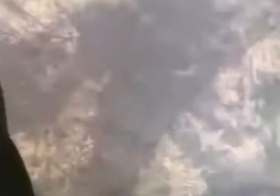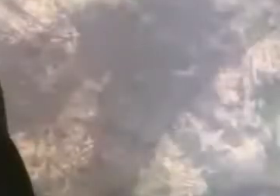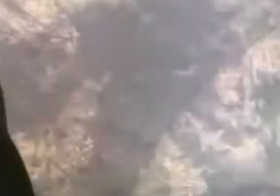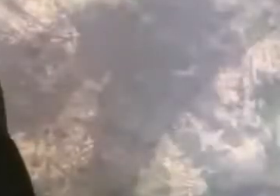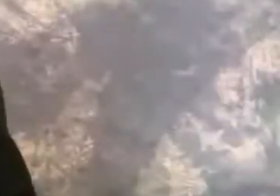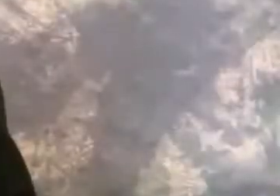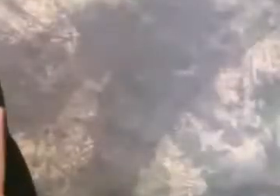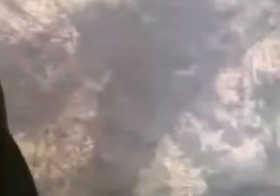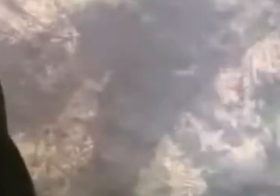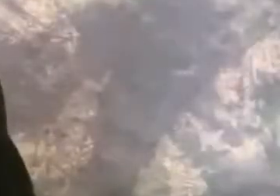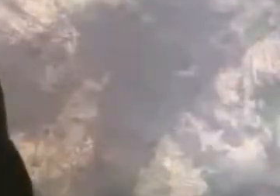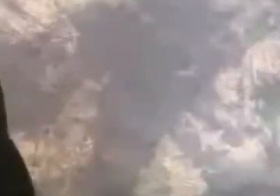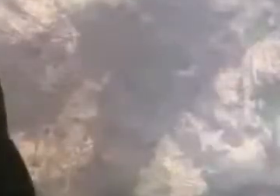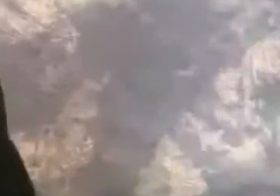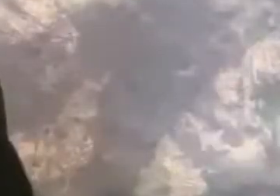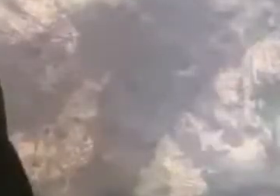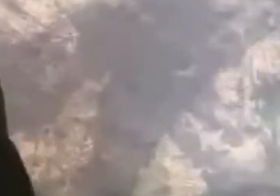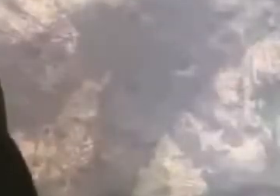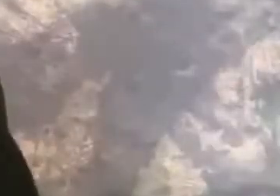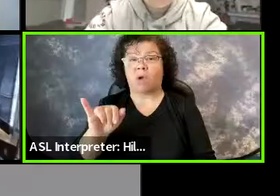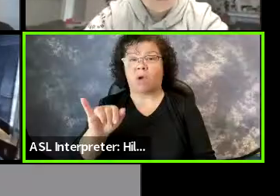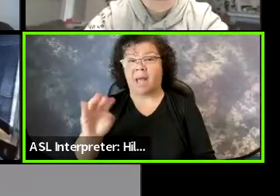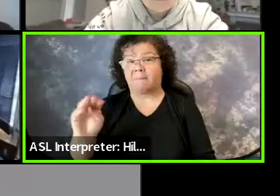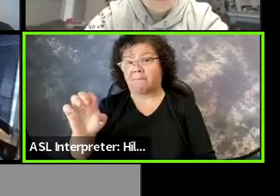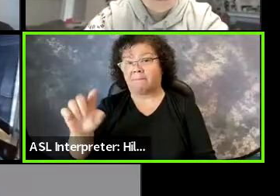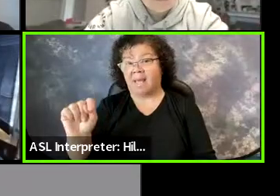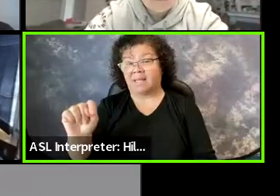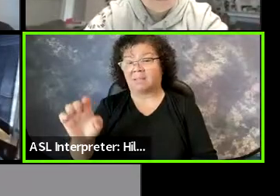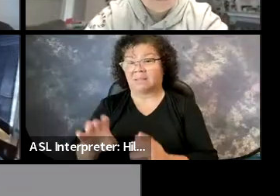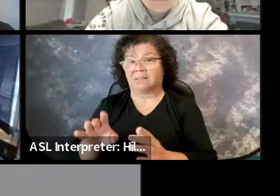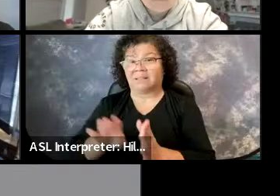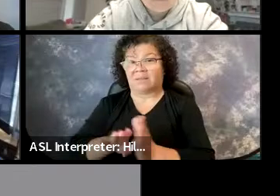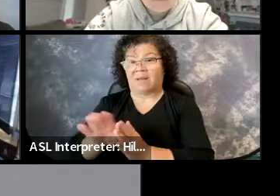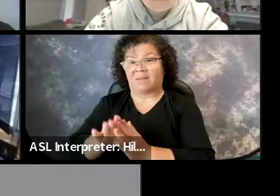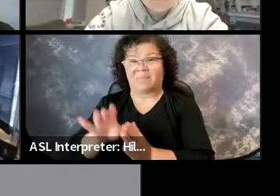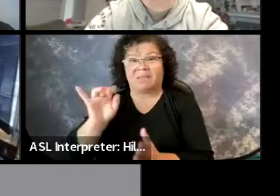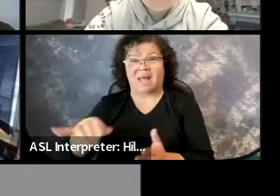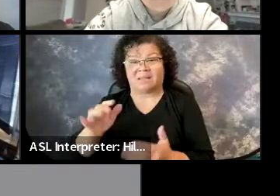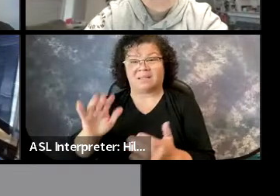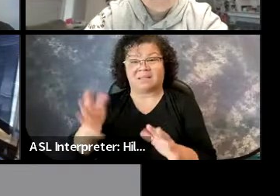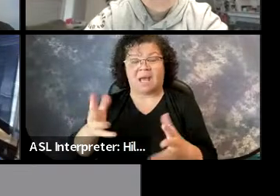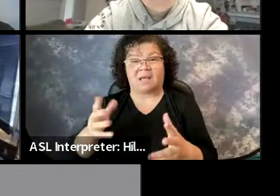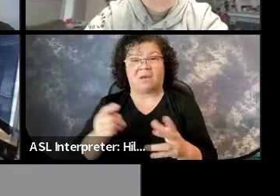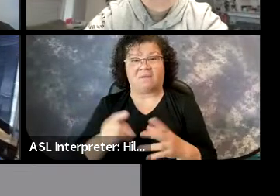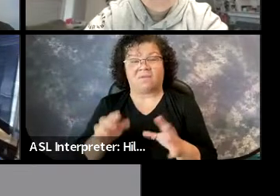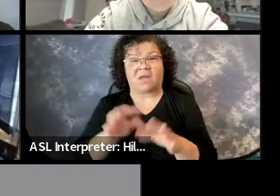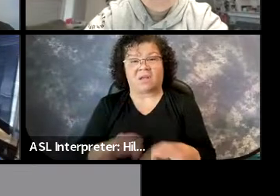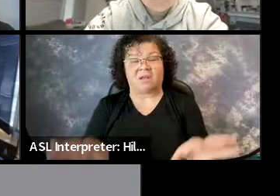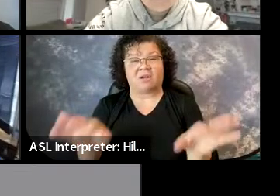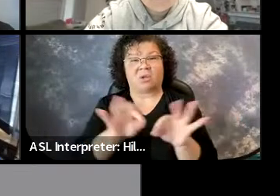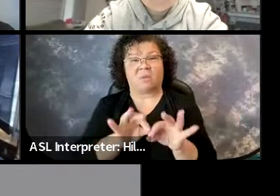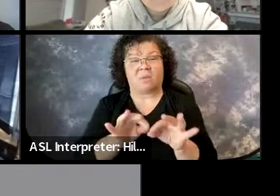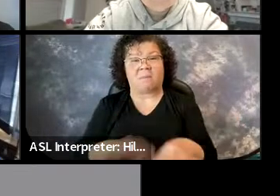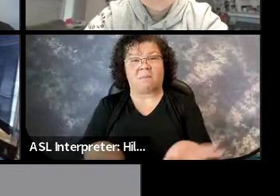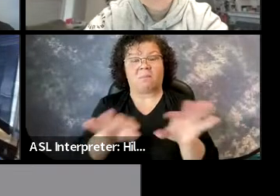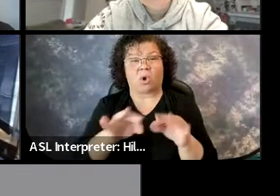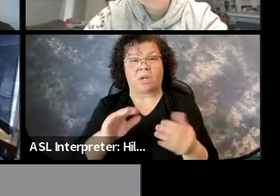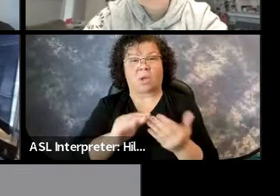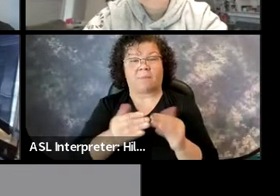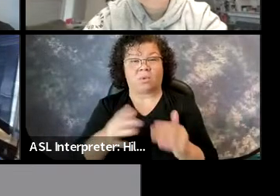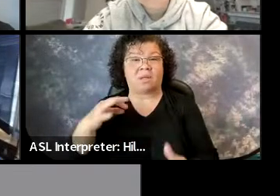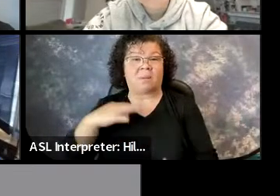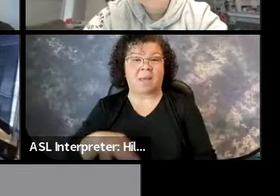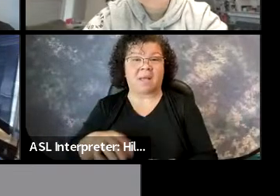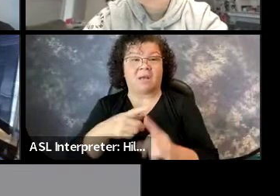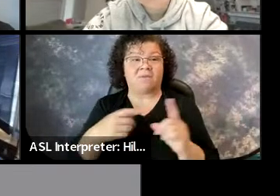the perspective at TriMet and transit-oriented development, that is can obviously be a significant community benefit